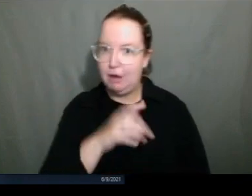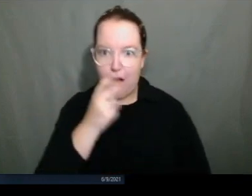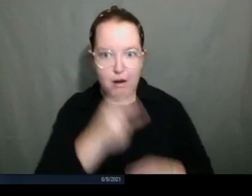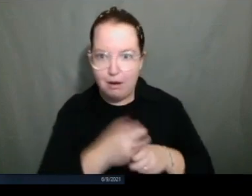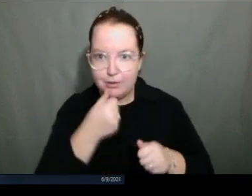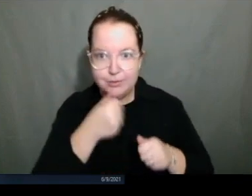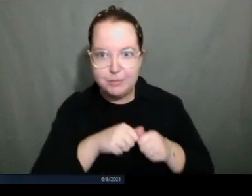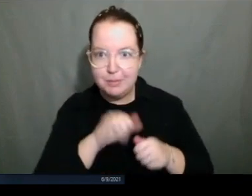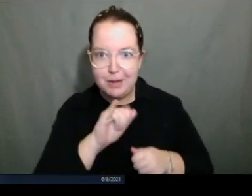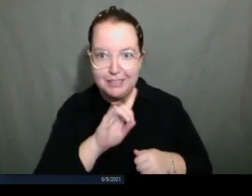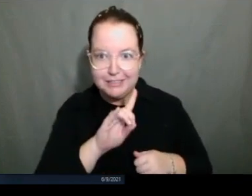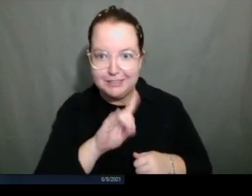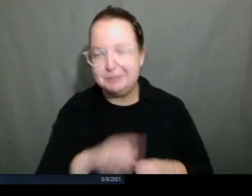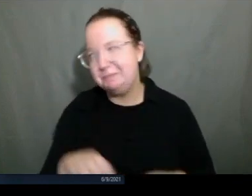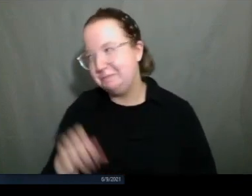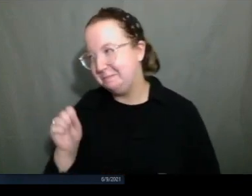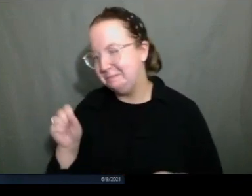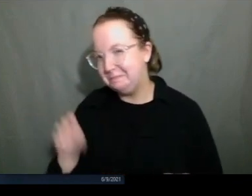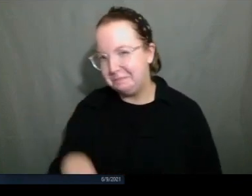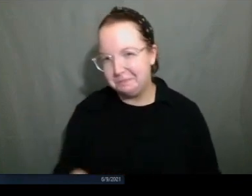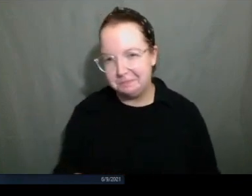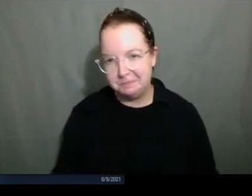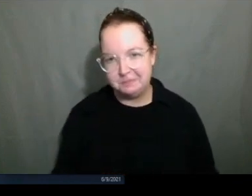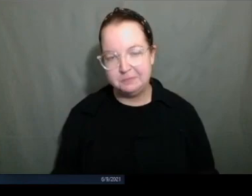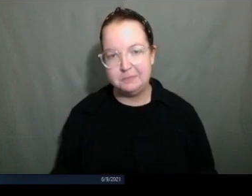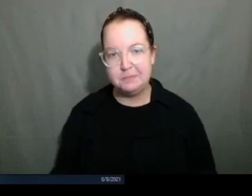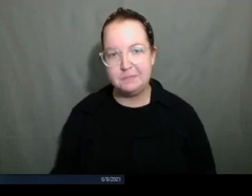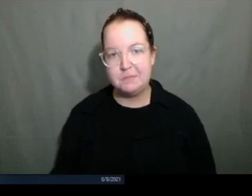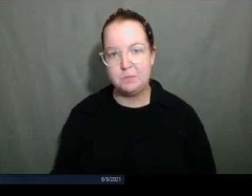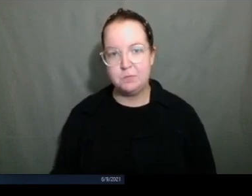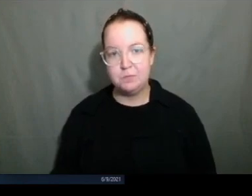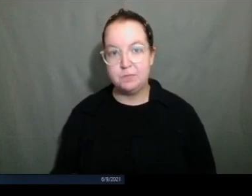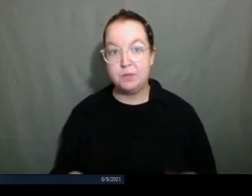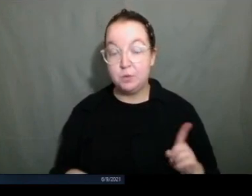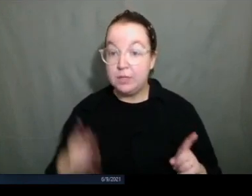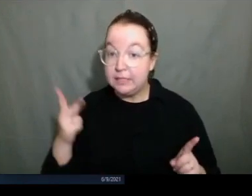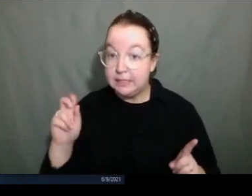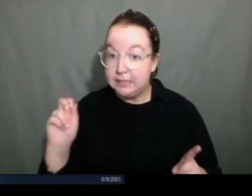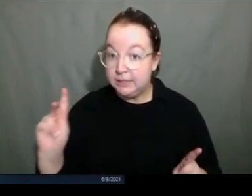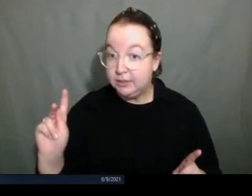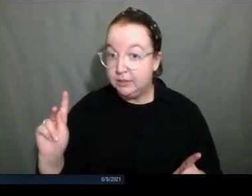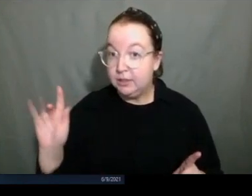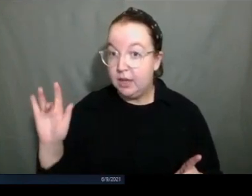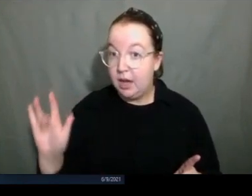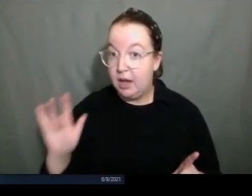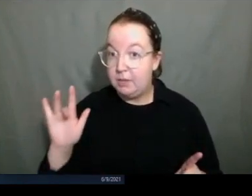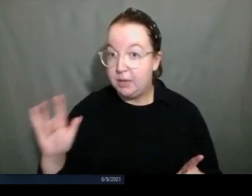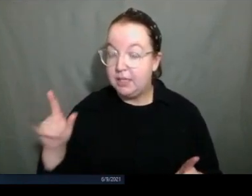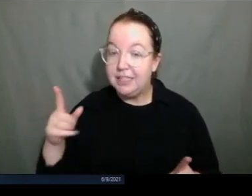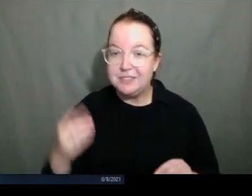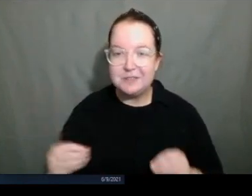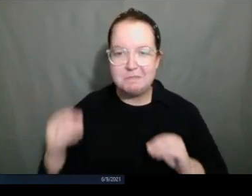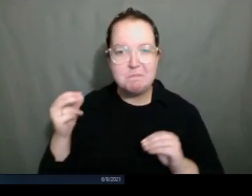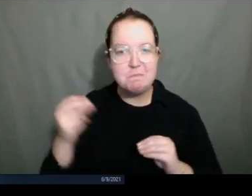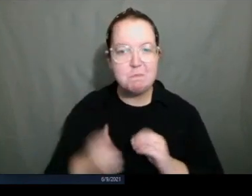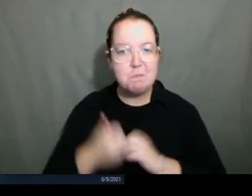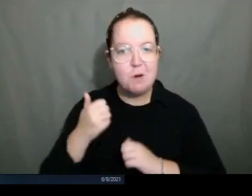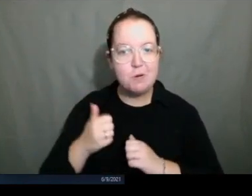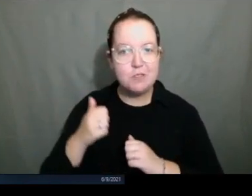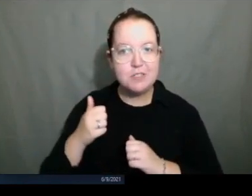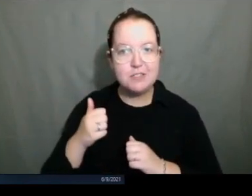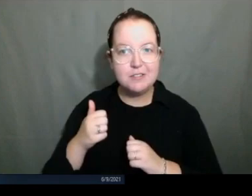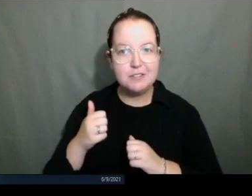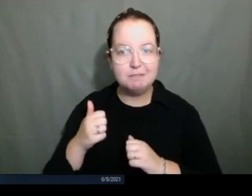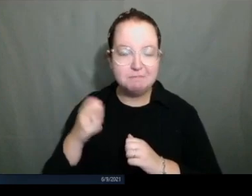Perfect. All right, so this is one option. You have the kiosk. It's definitely the fastest option, especially if you have a